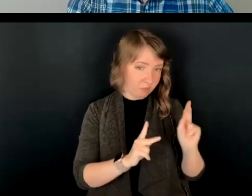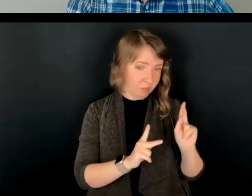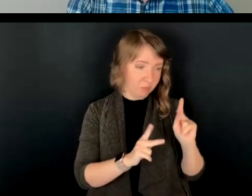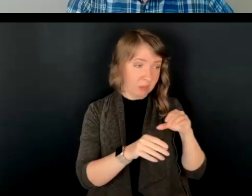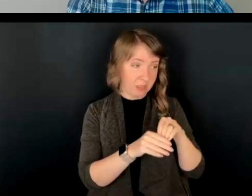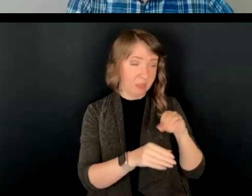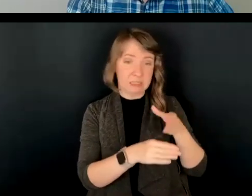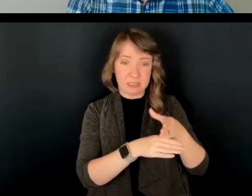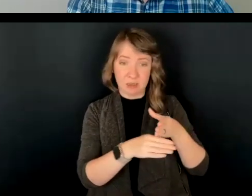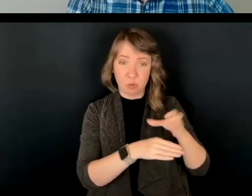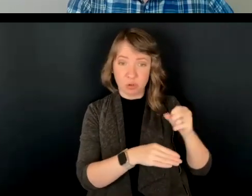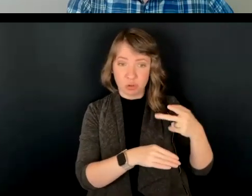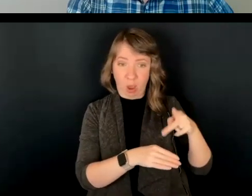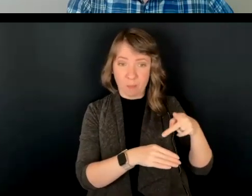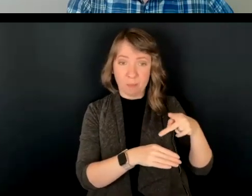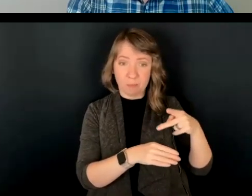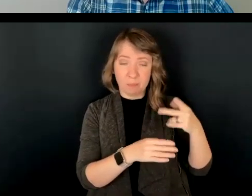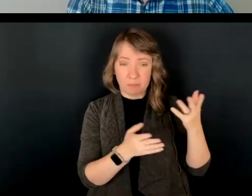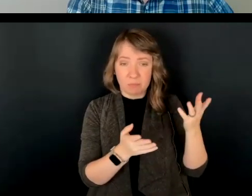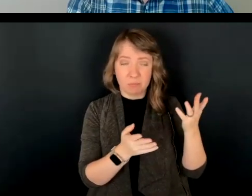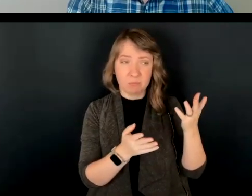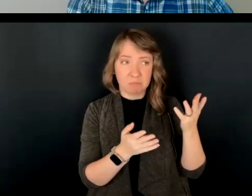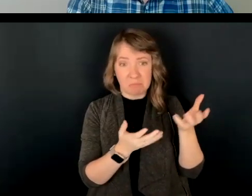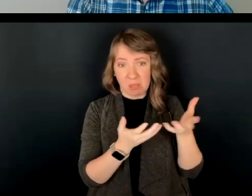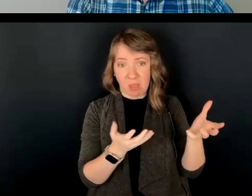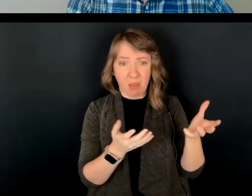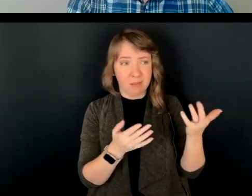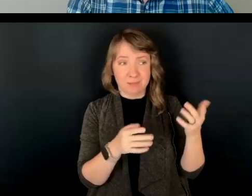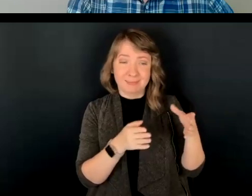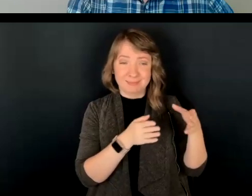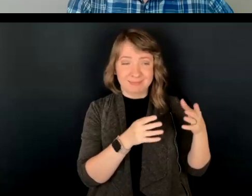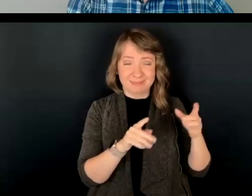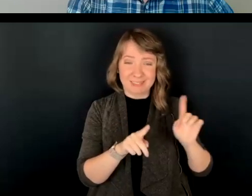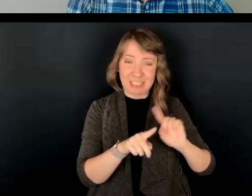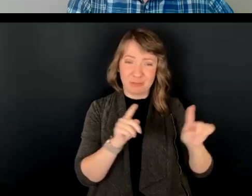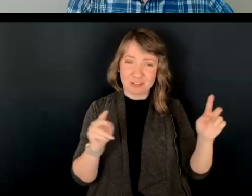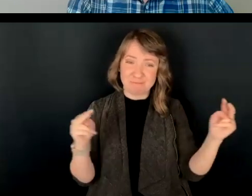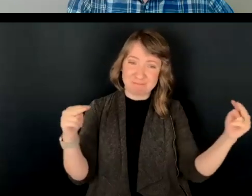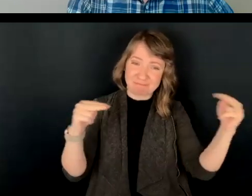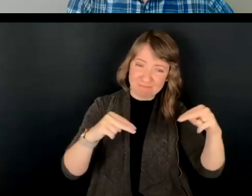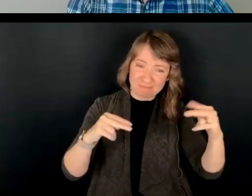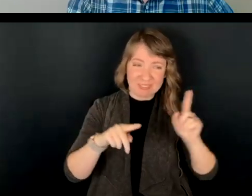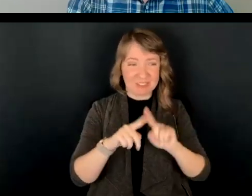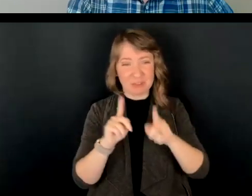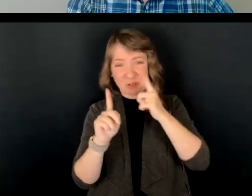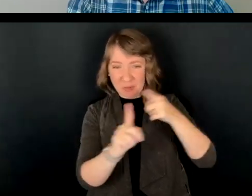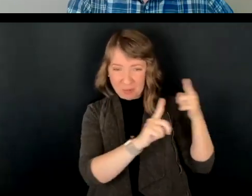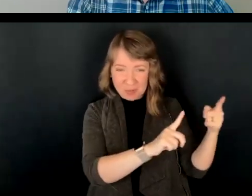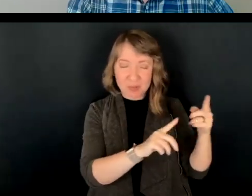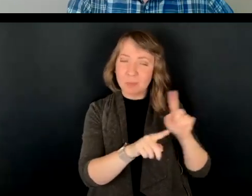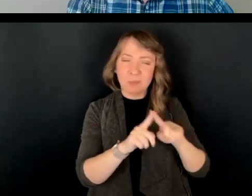shop quite a bit, even though we're in different lanes and we both have kind of different objectives. A lot of our work